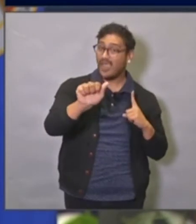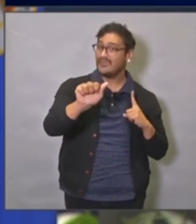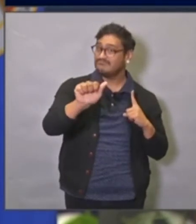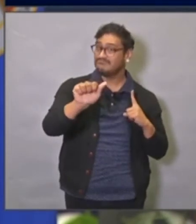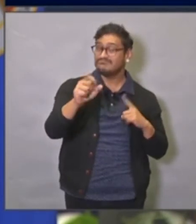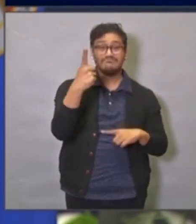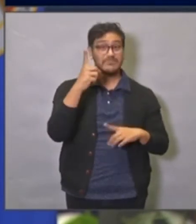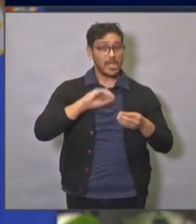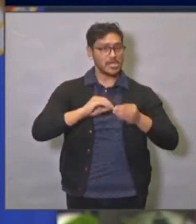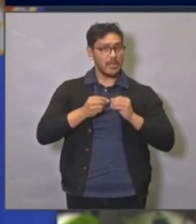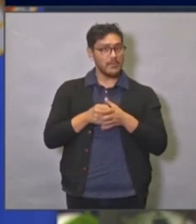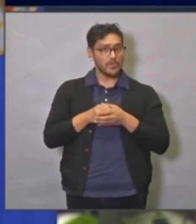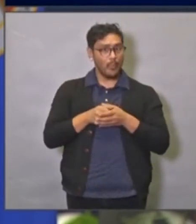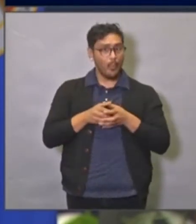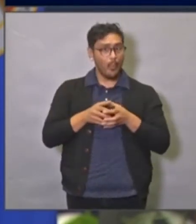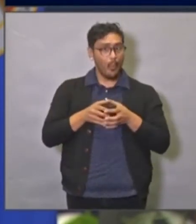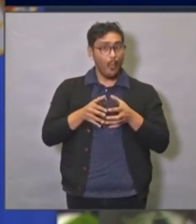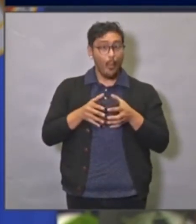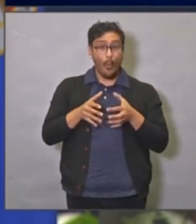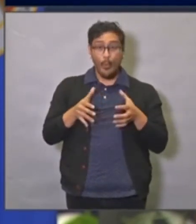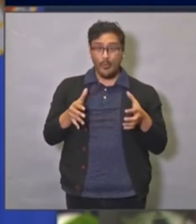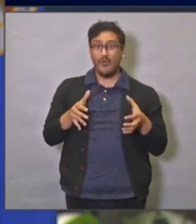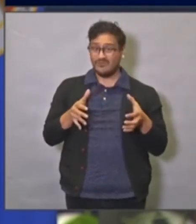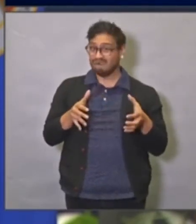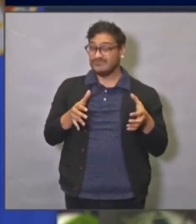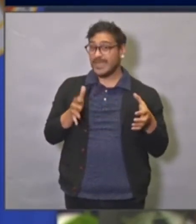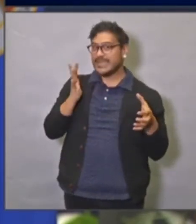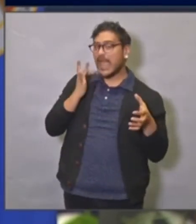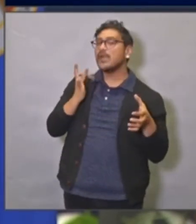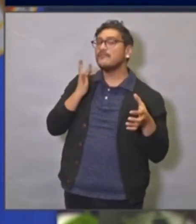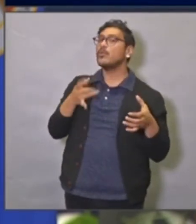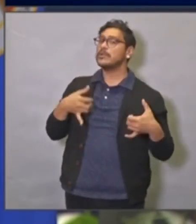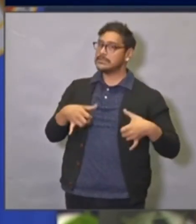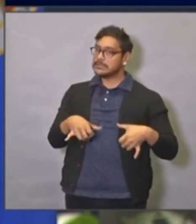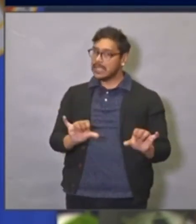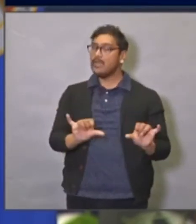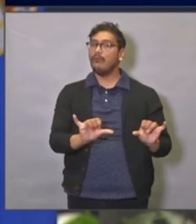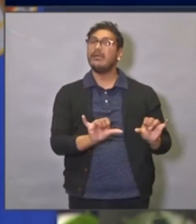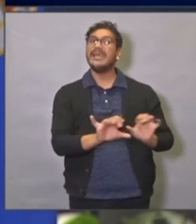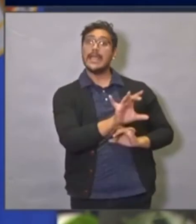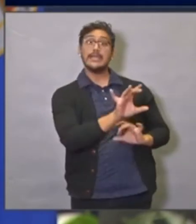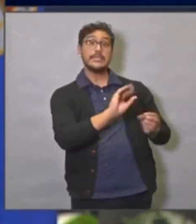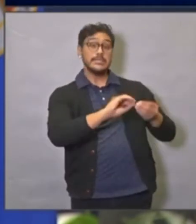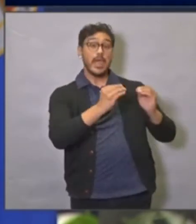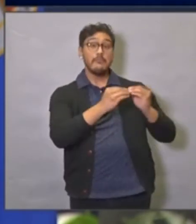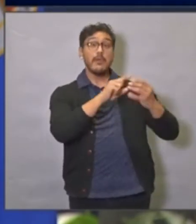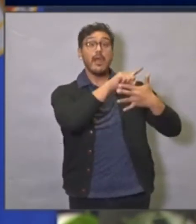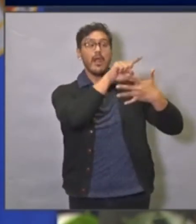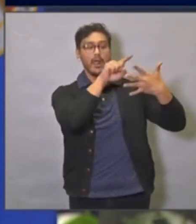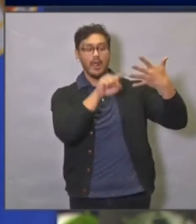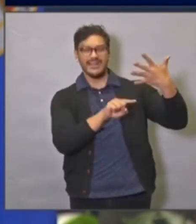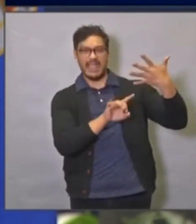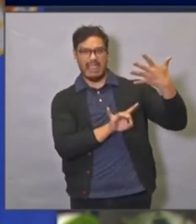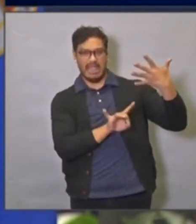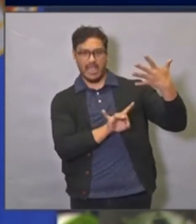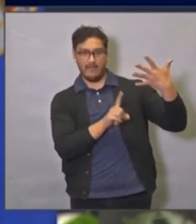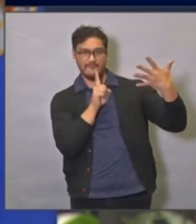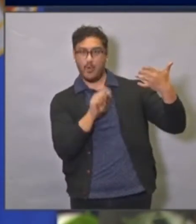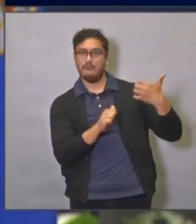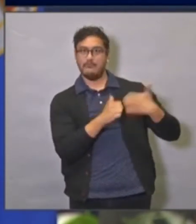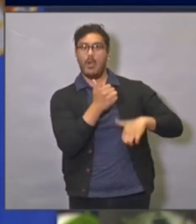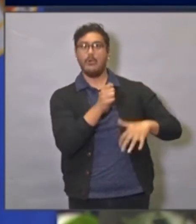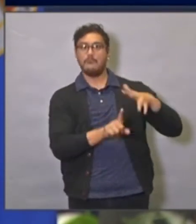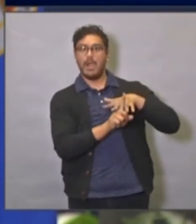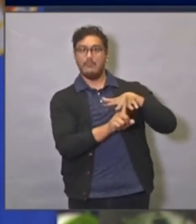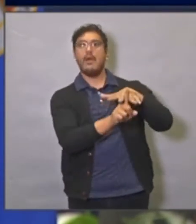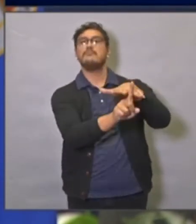are rising, California does have the 8th lowest positivity rate nationwide, and there is hope on the horizon